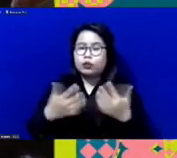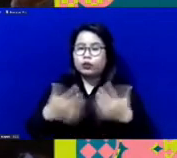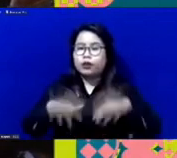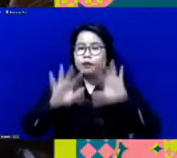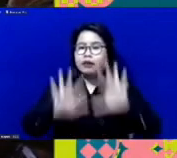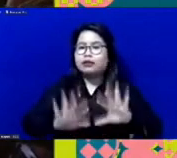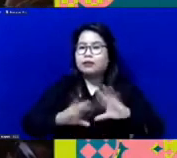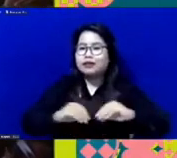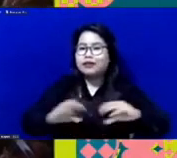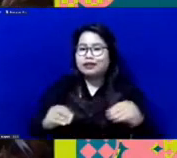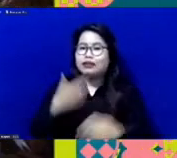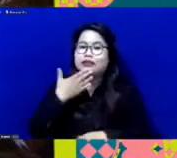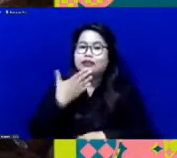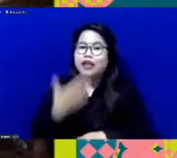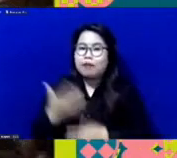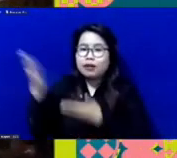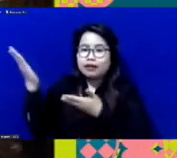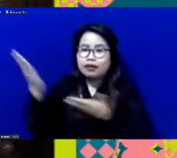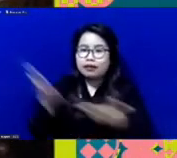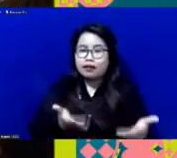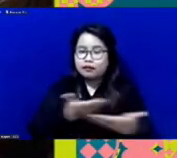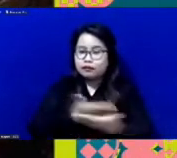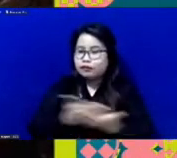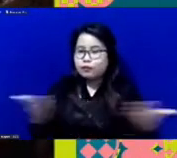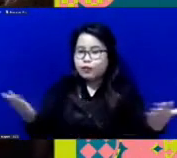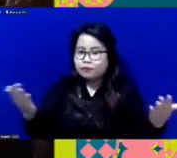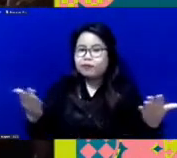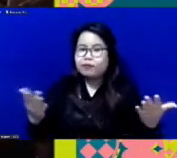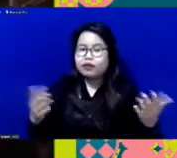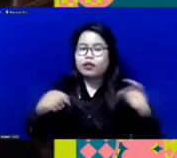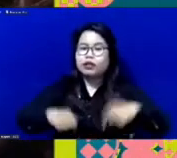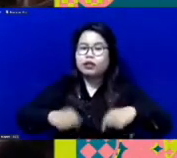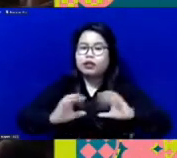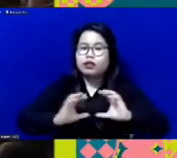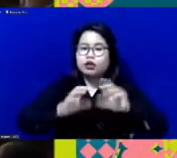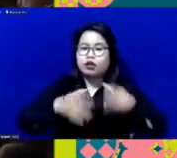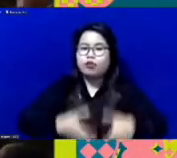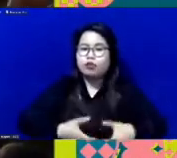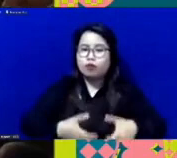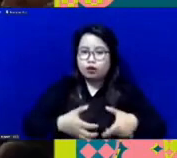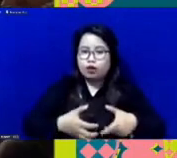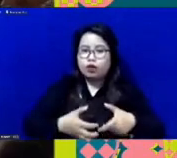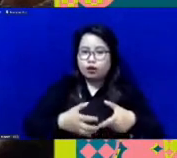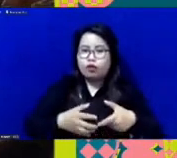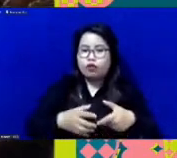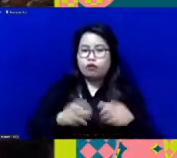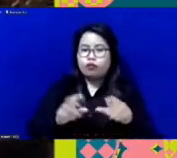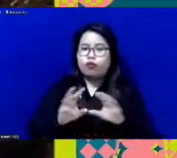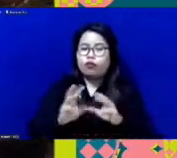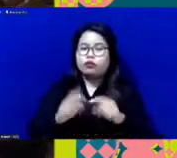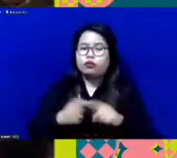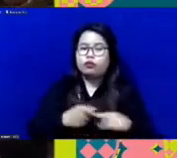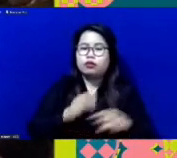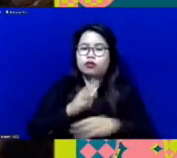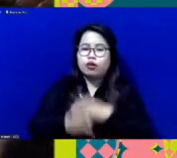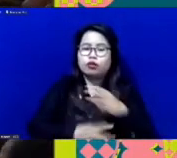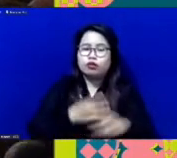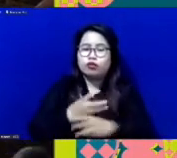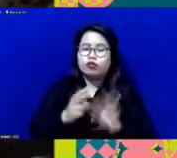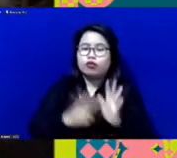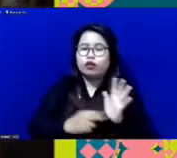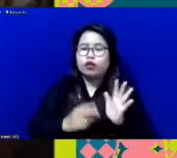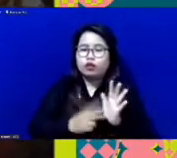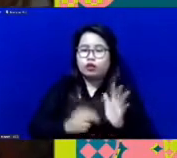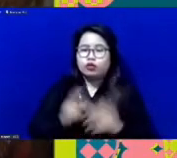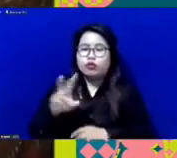Global World Values Day. There couldn't be a better day to celebrate values, and there couldn't be a better